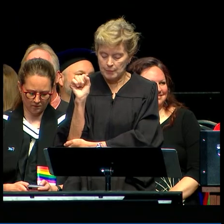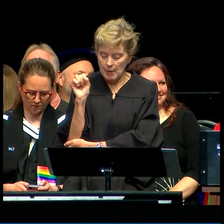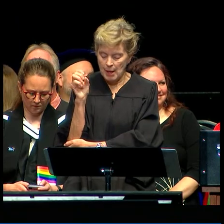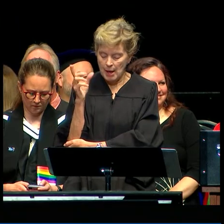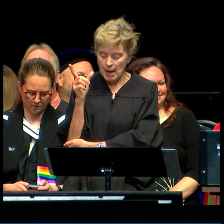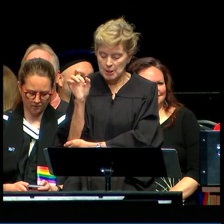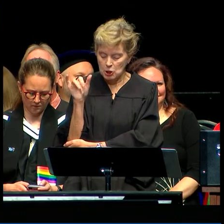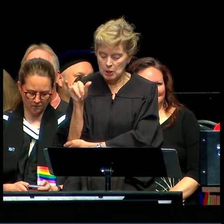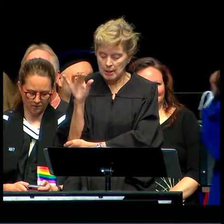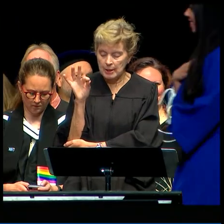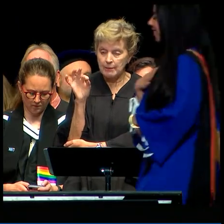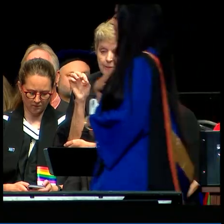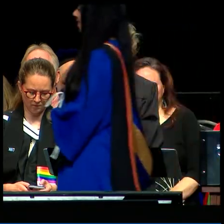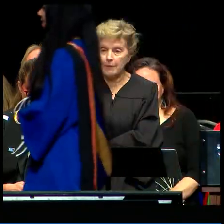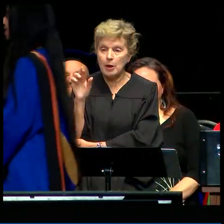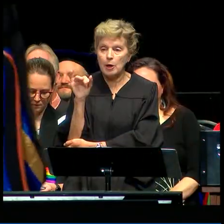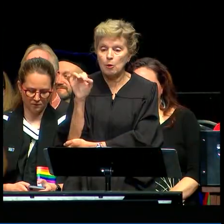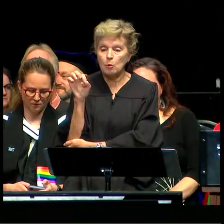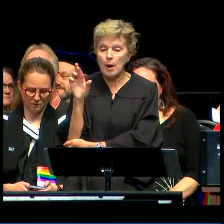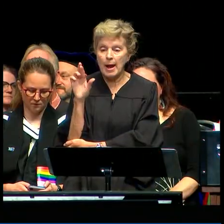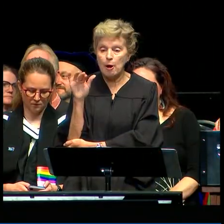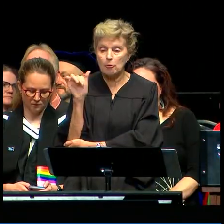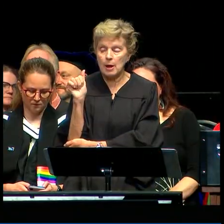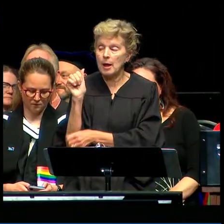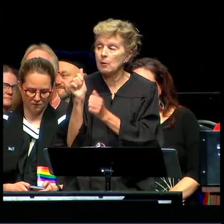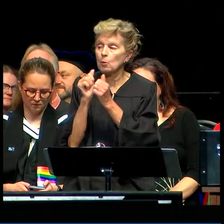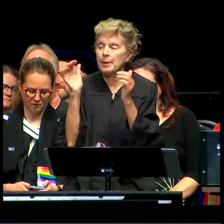Ashley Ferreira, with distinction.